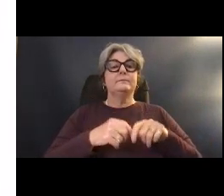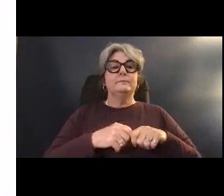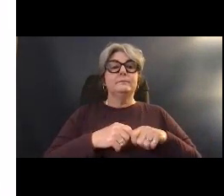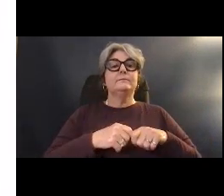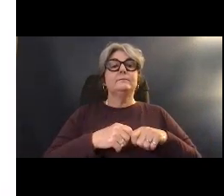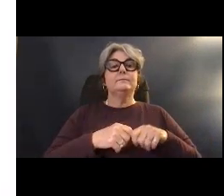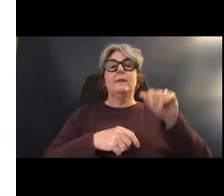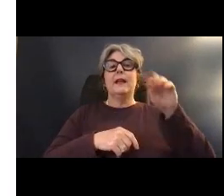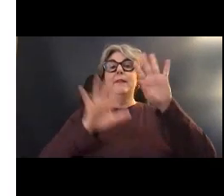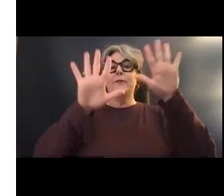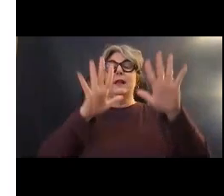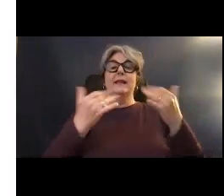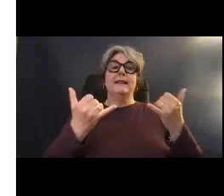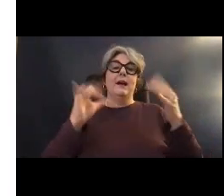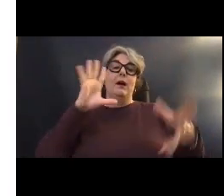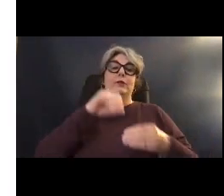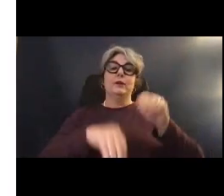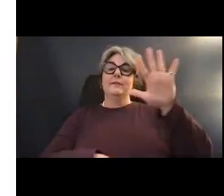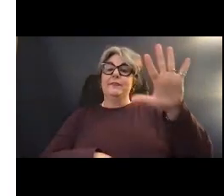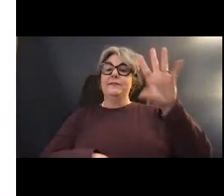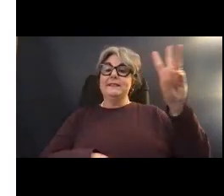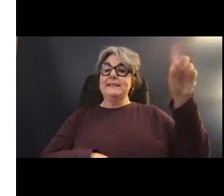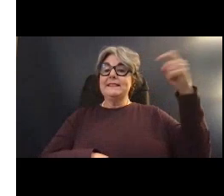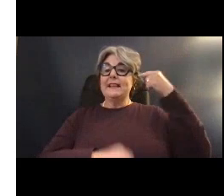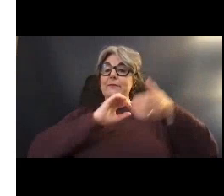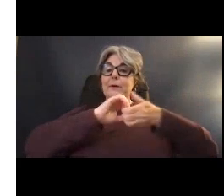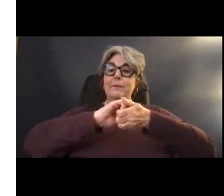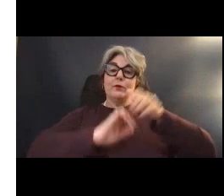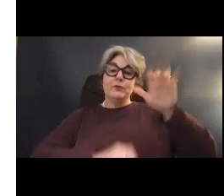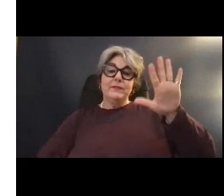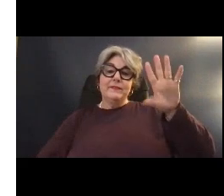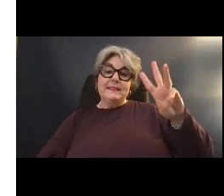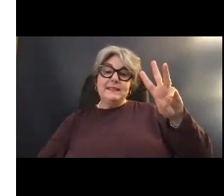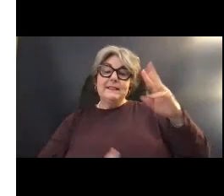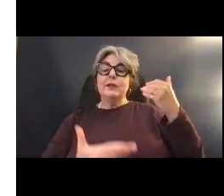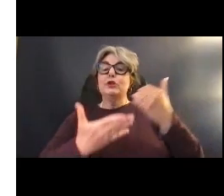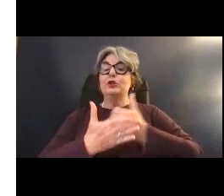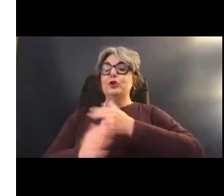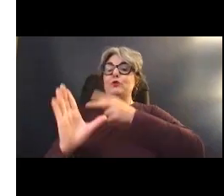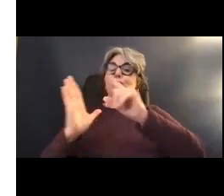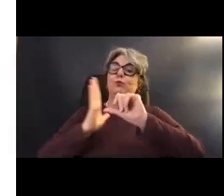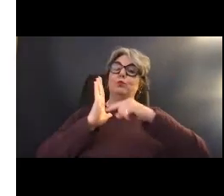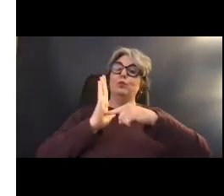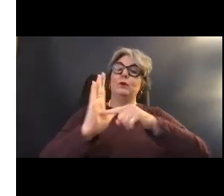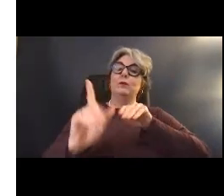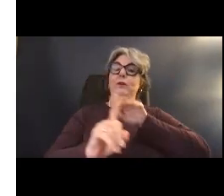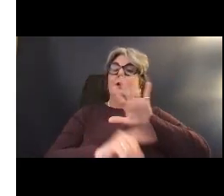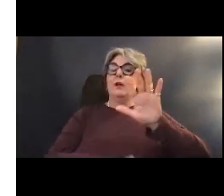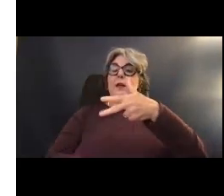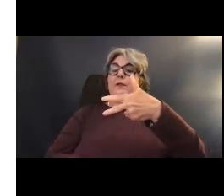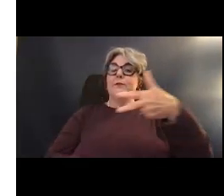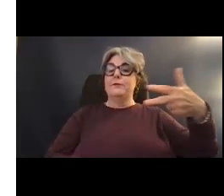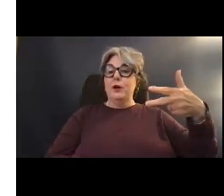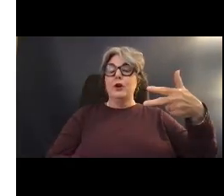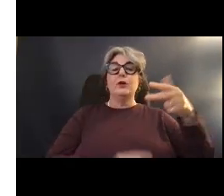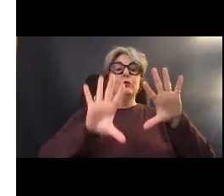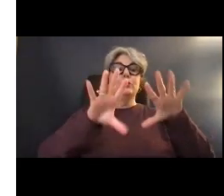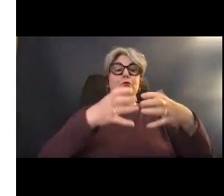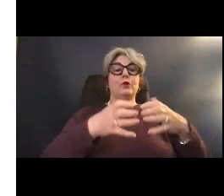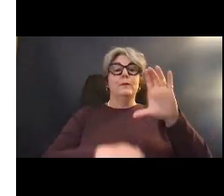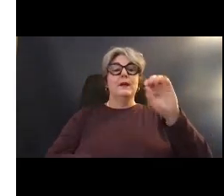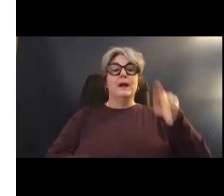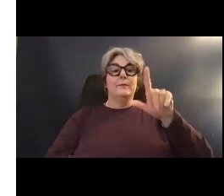Aim for Climate currently has 56 government partners. New government partners will be highlighted at the 3rd Aim for Climate Ministerial and